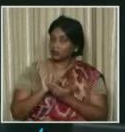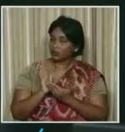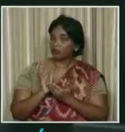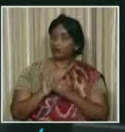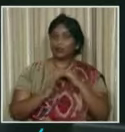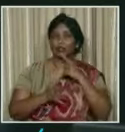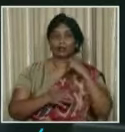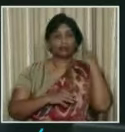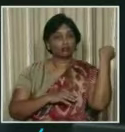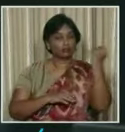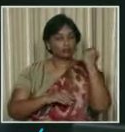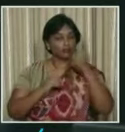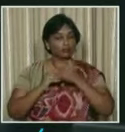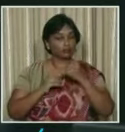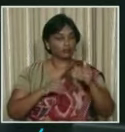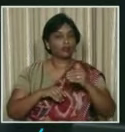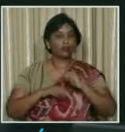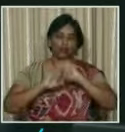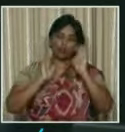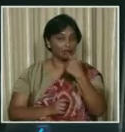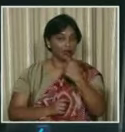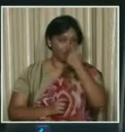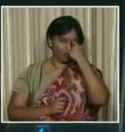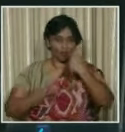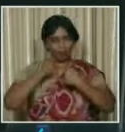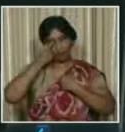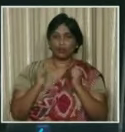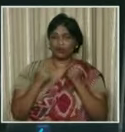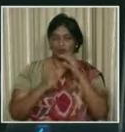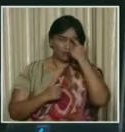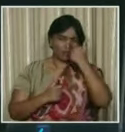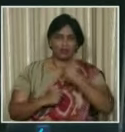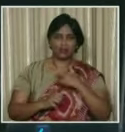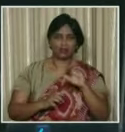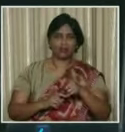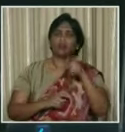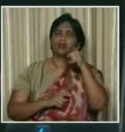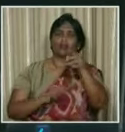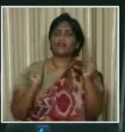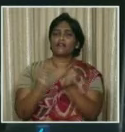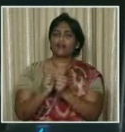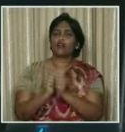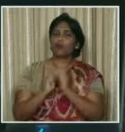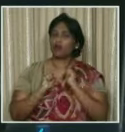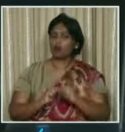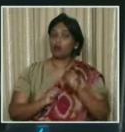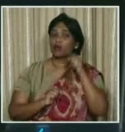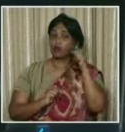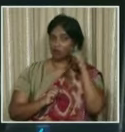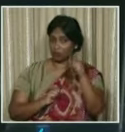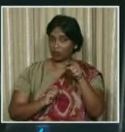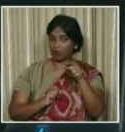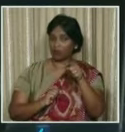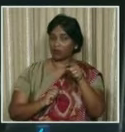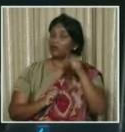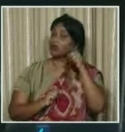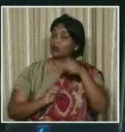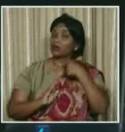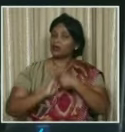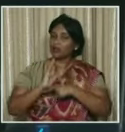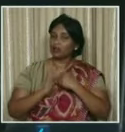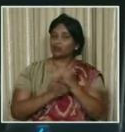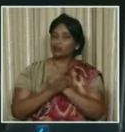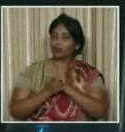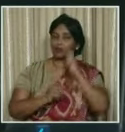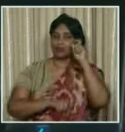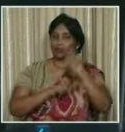on the ground, take up the challenge and face it. Yeah. Do that. What did you do? You're standing for every community in this country. What did you do?